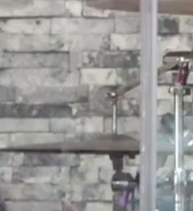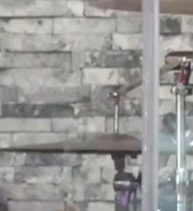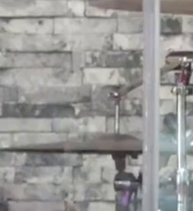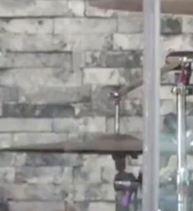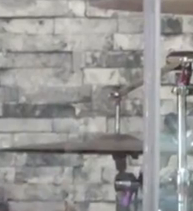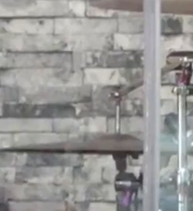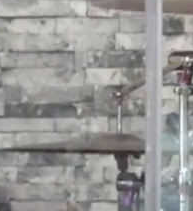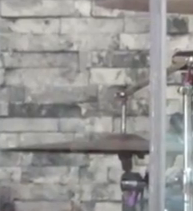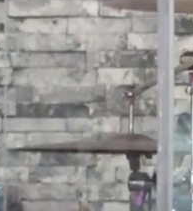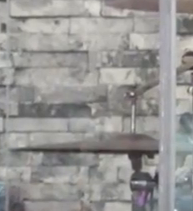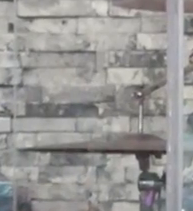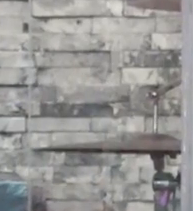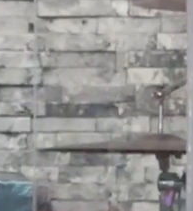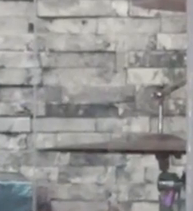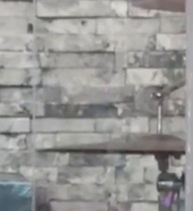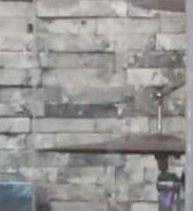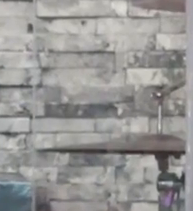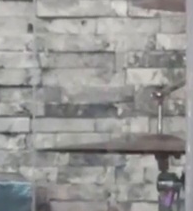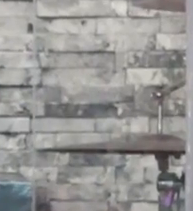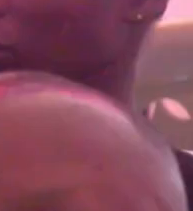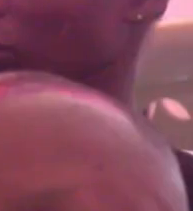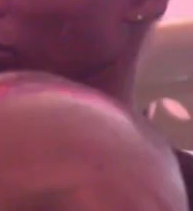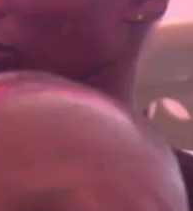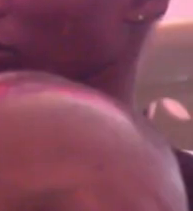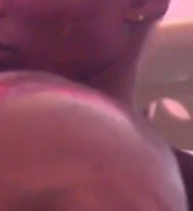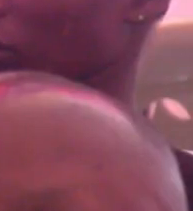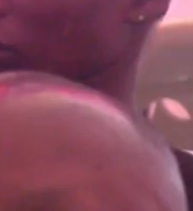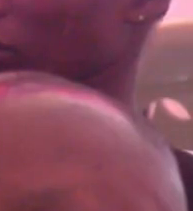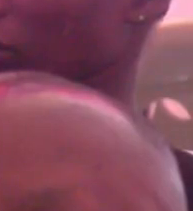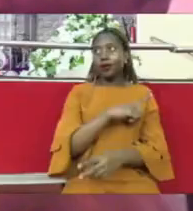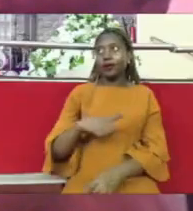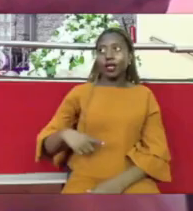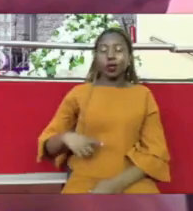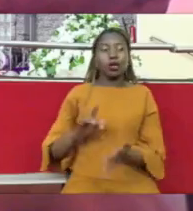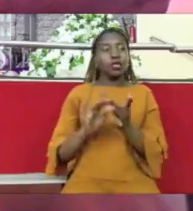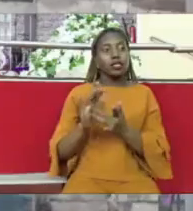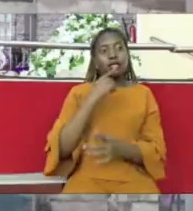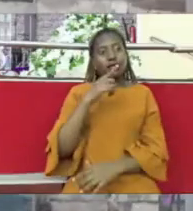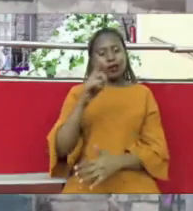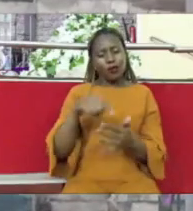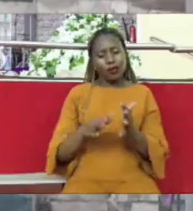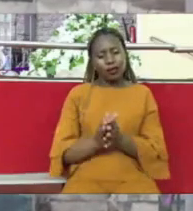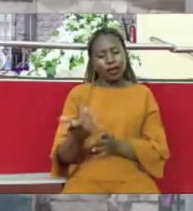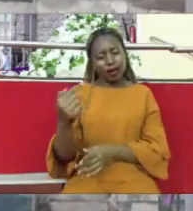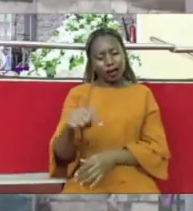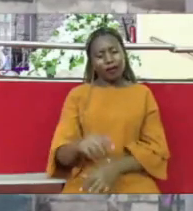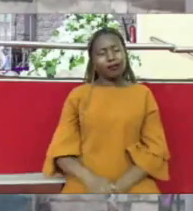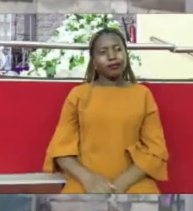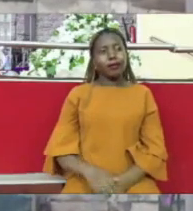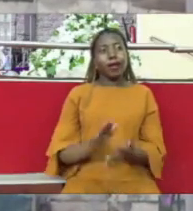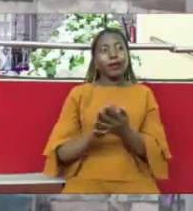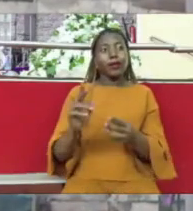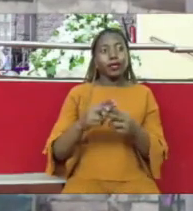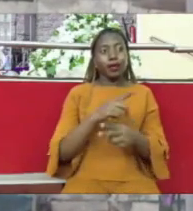saying, come. Anasema njoo. Praise the name of the Lord. Amen. He is saying, come. Anasema njoo. Praise the name of the Lord.